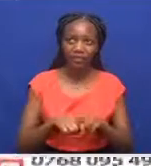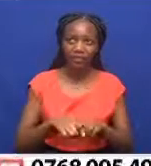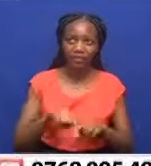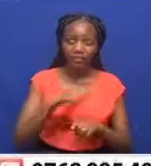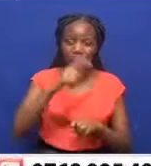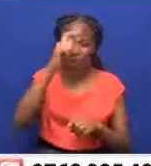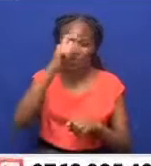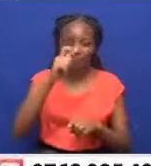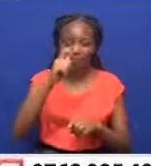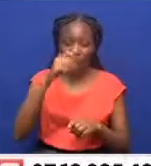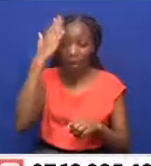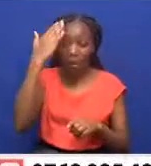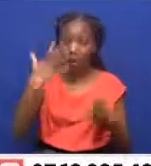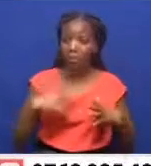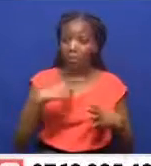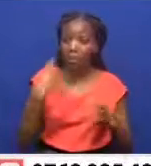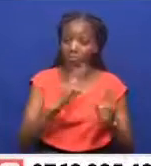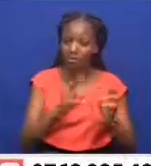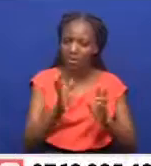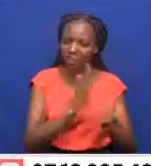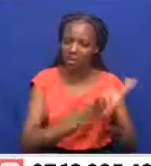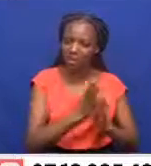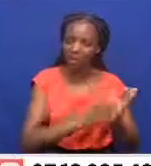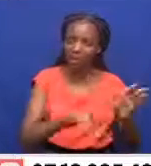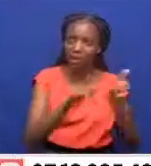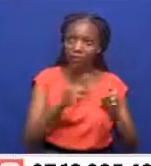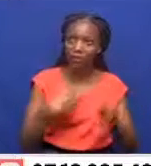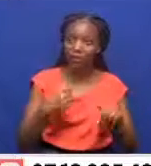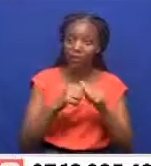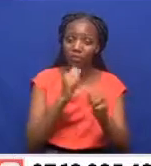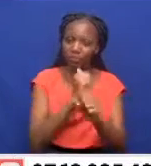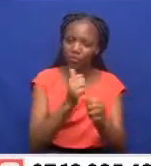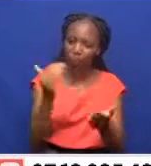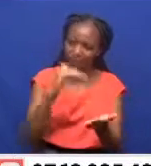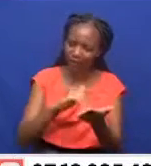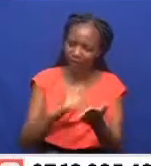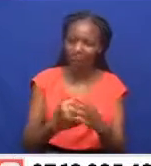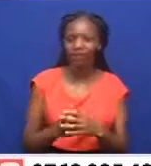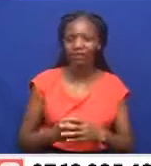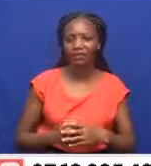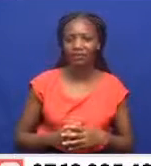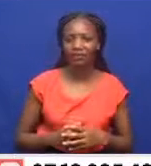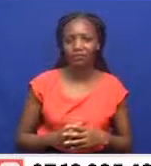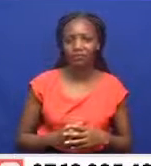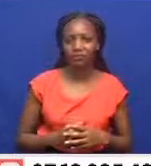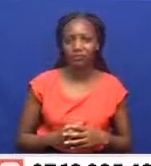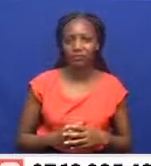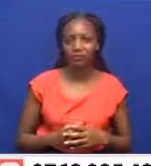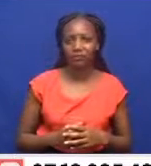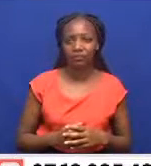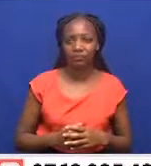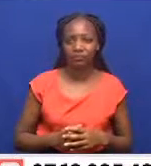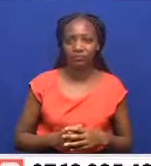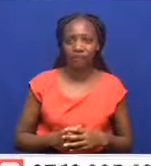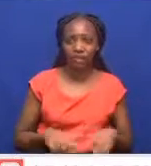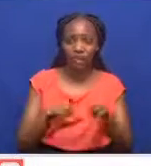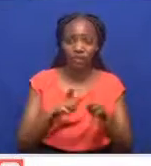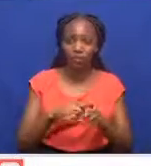us. I'm going to be operated again. Go to Medhill and you'll see the